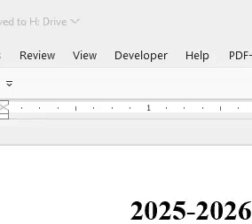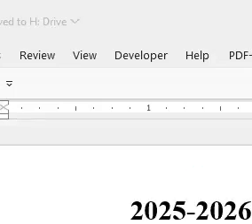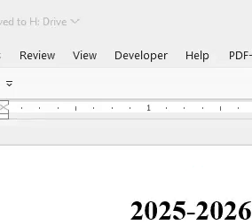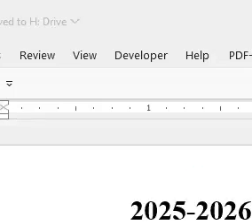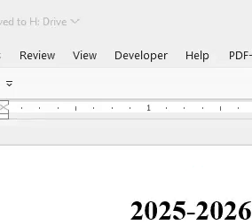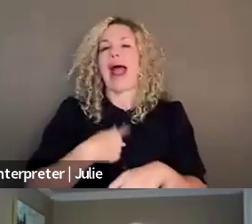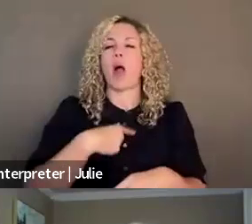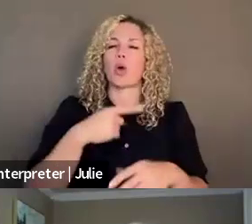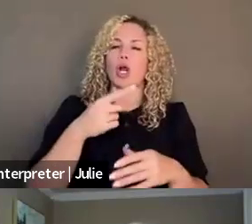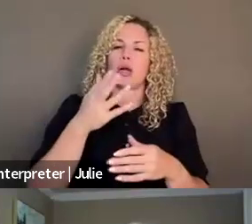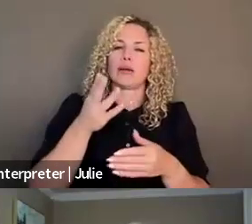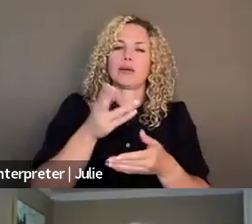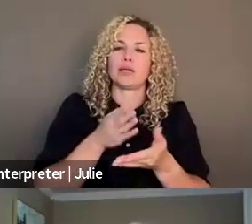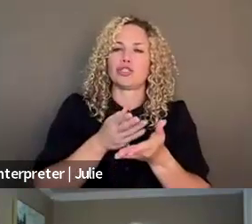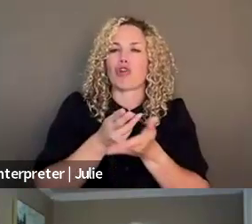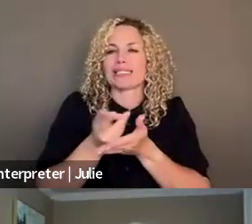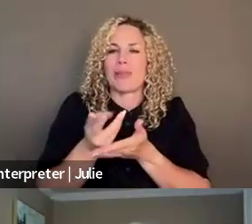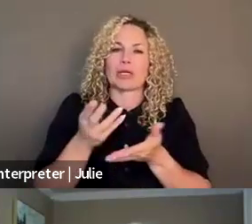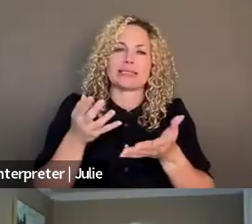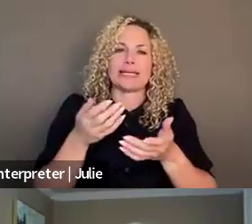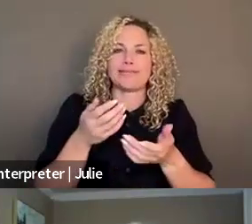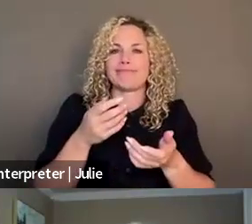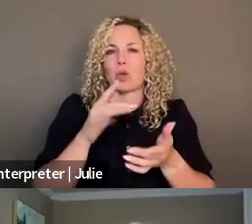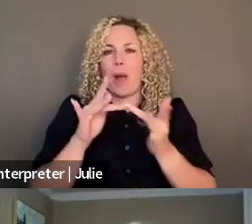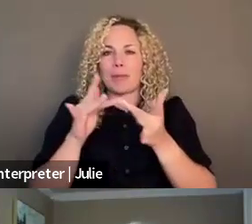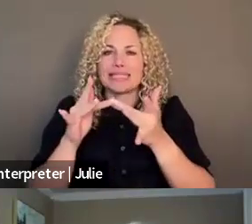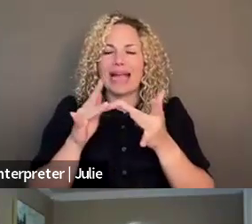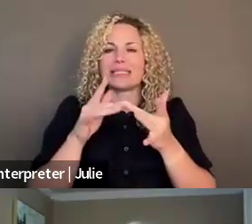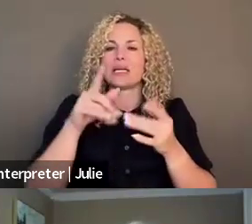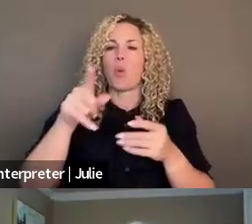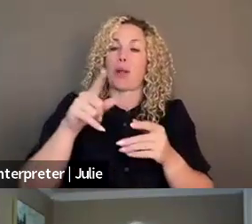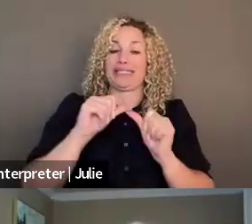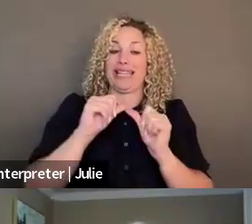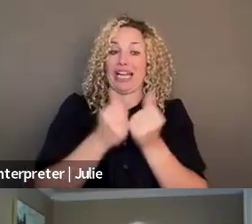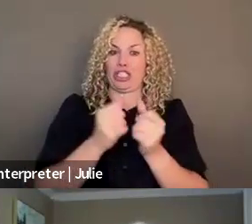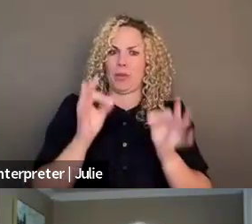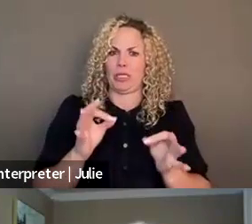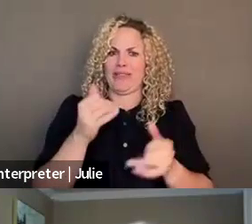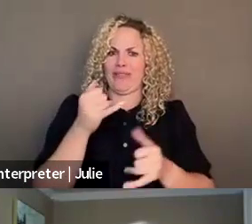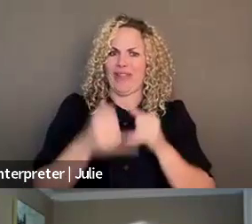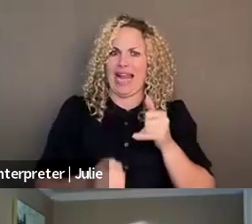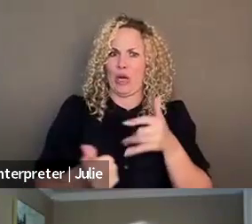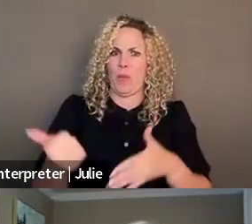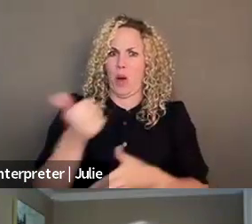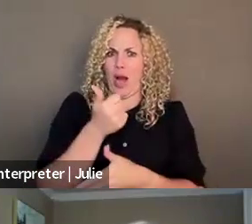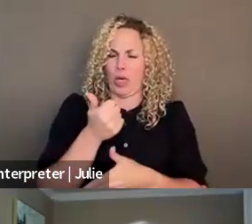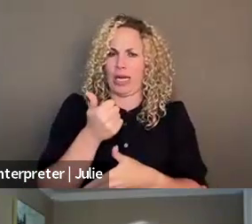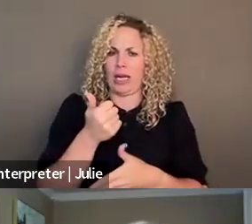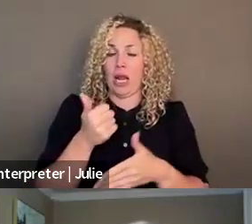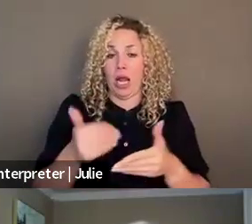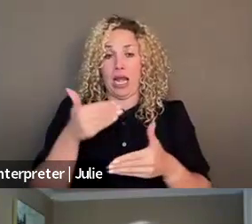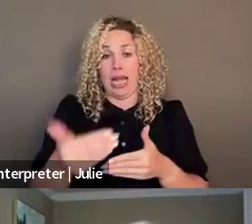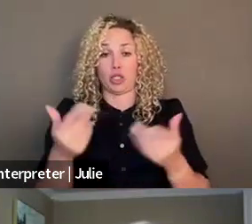on our transparency website once our agency determines our final priorities. So next steps is that we